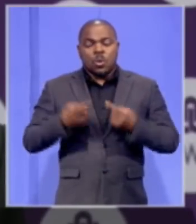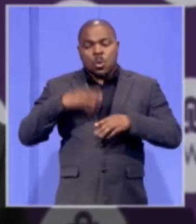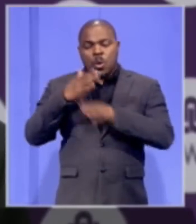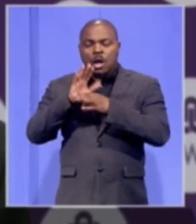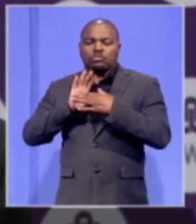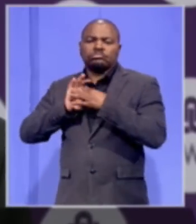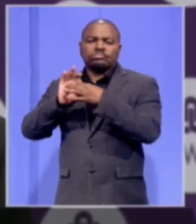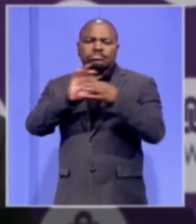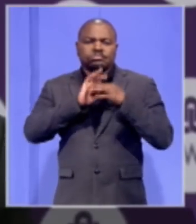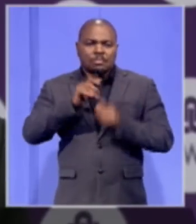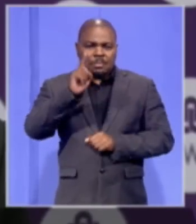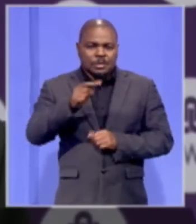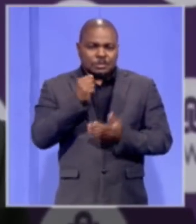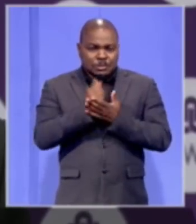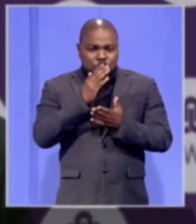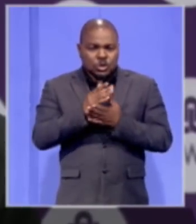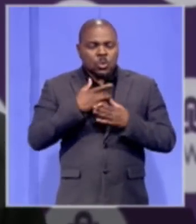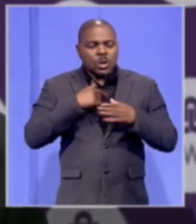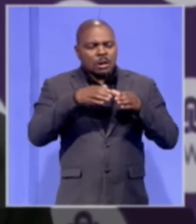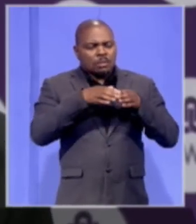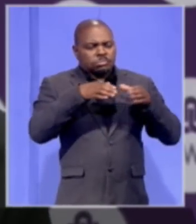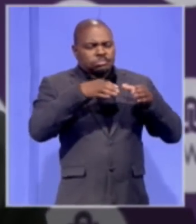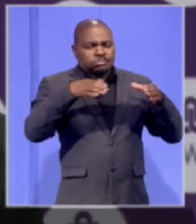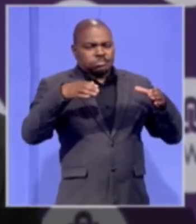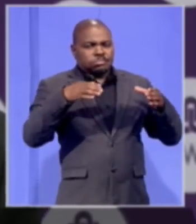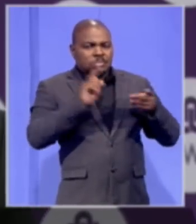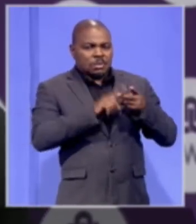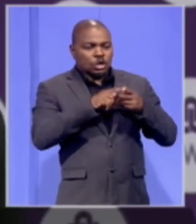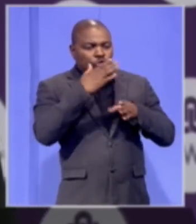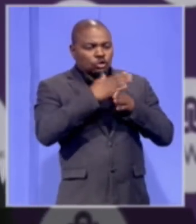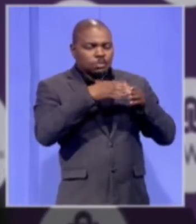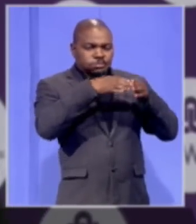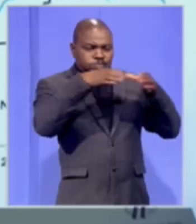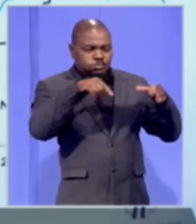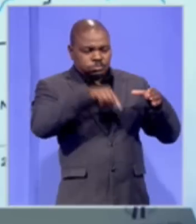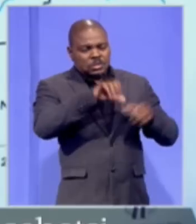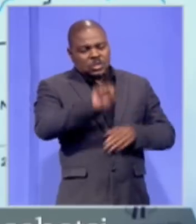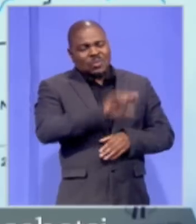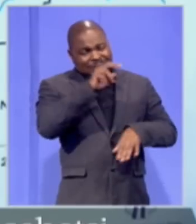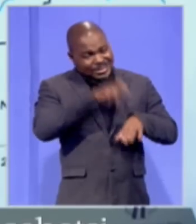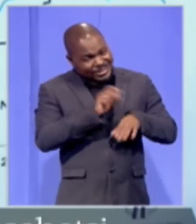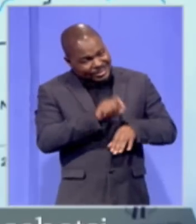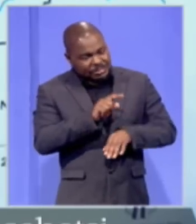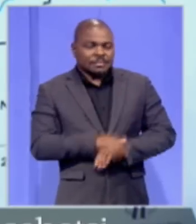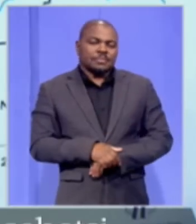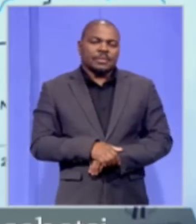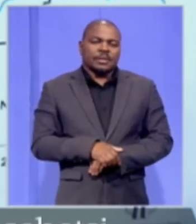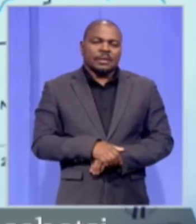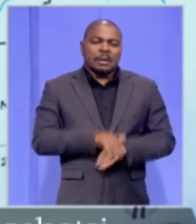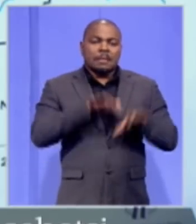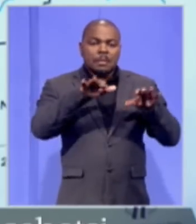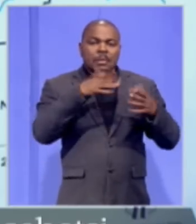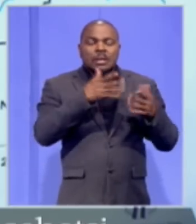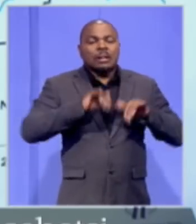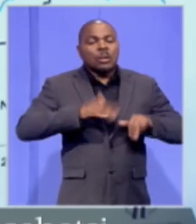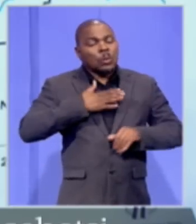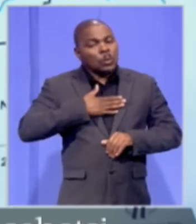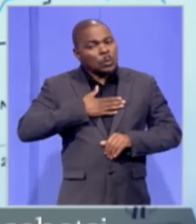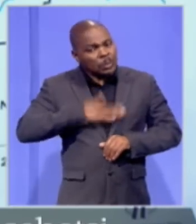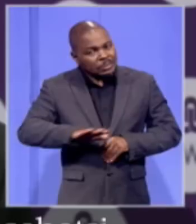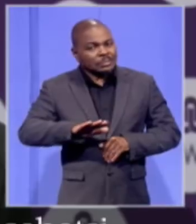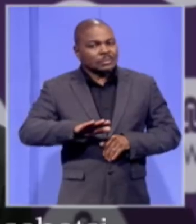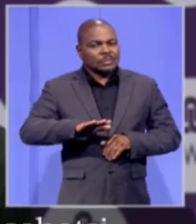ensure that we get the growth rates, the job-rich growth rates that South Africa needs and that the people are waiting for. They want